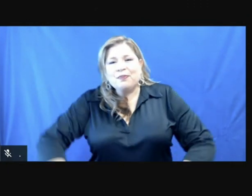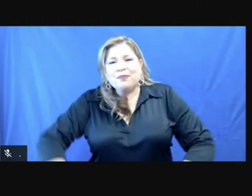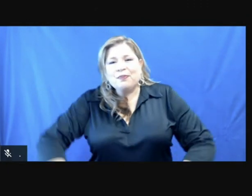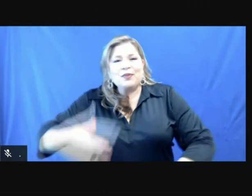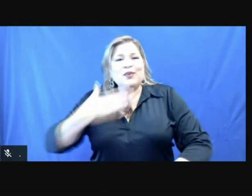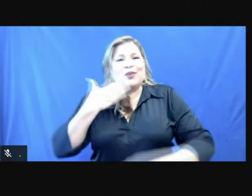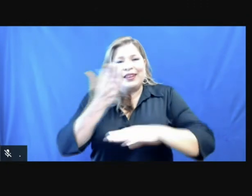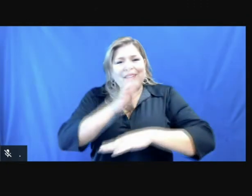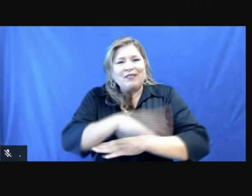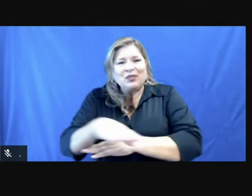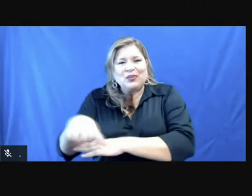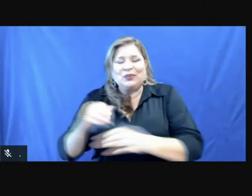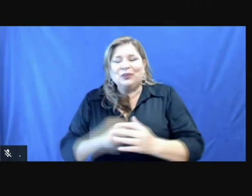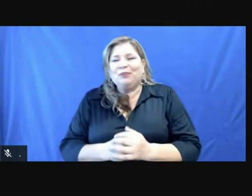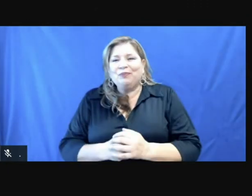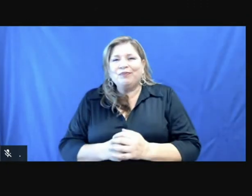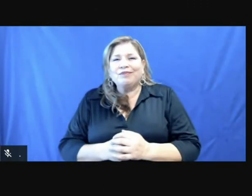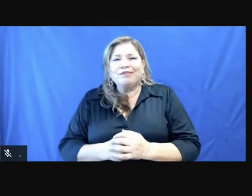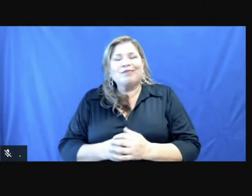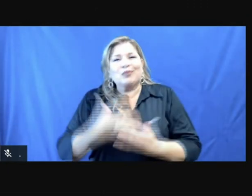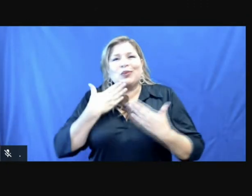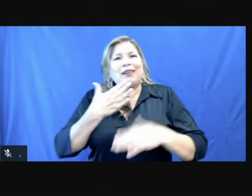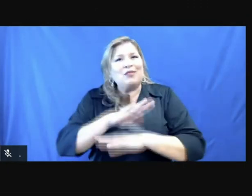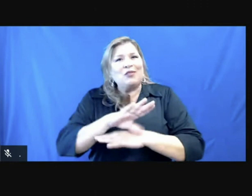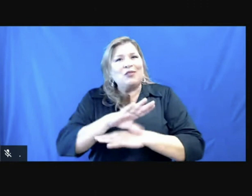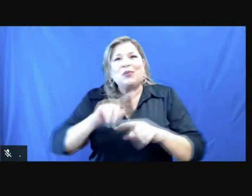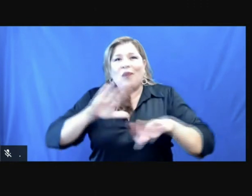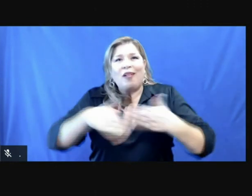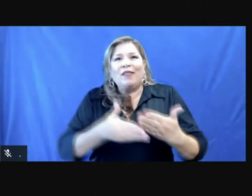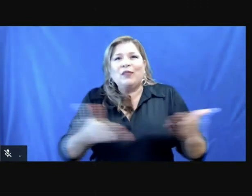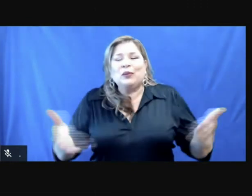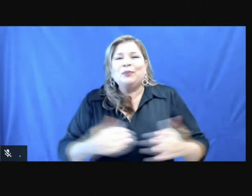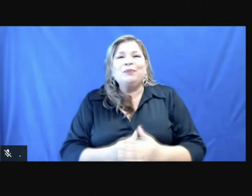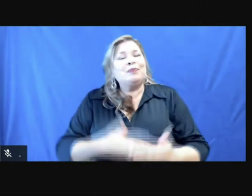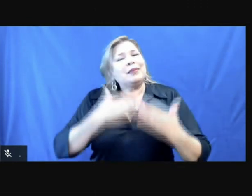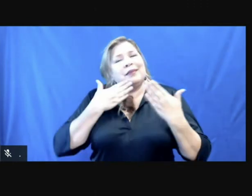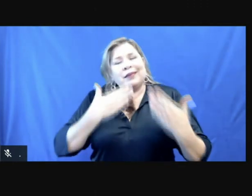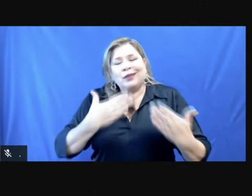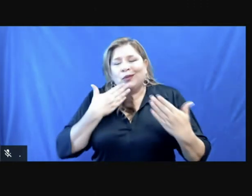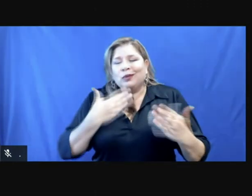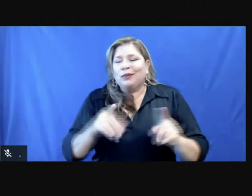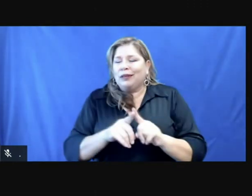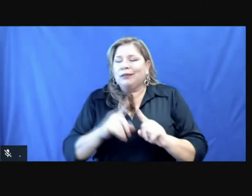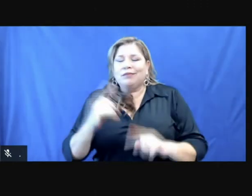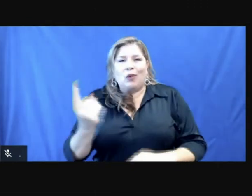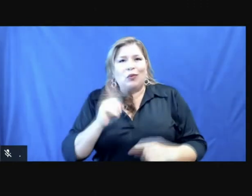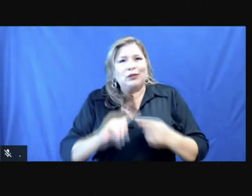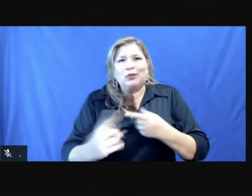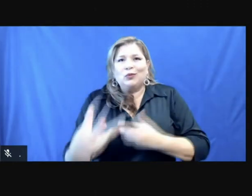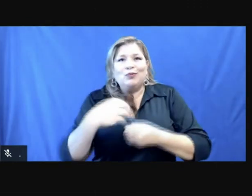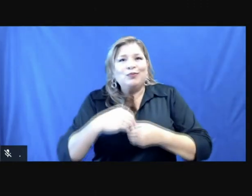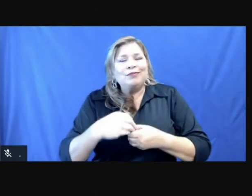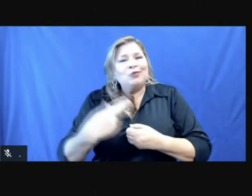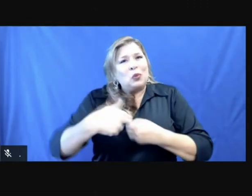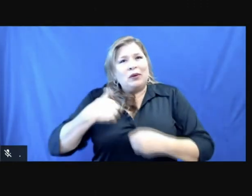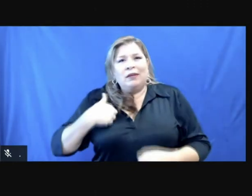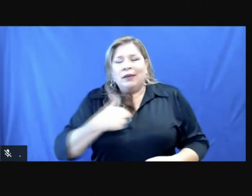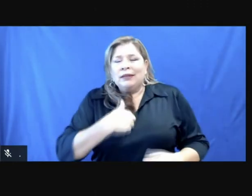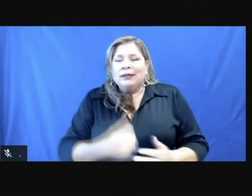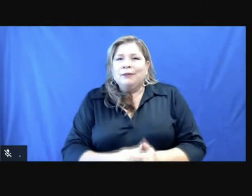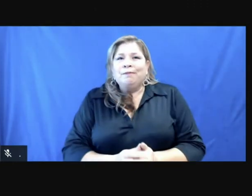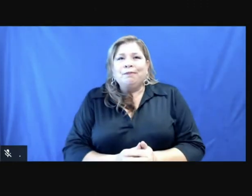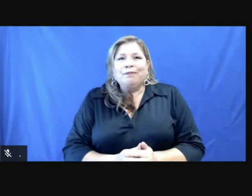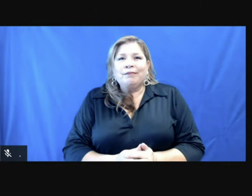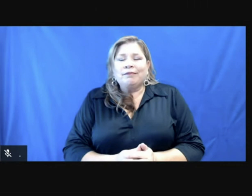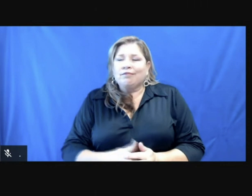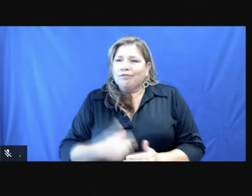Good afternoon to everyone. Thank you, as always, for joining us. I am privileged, as always, to be